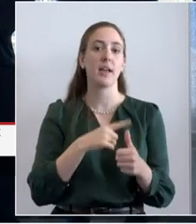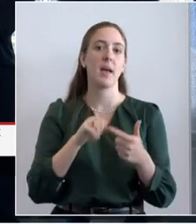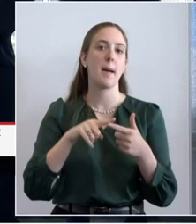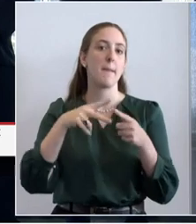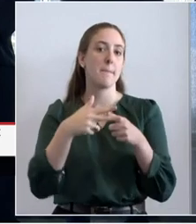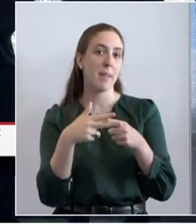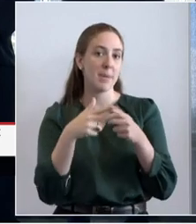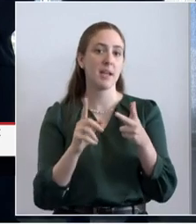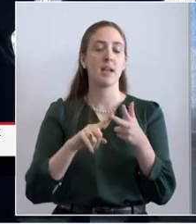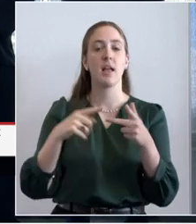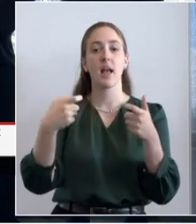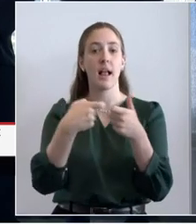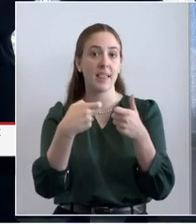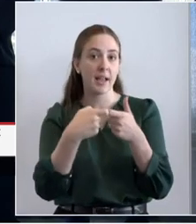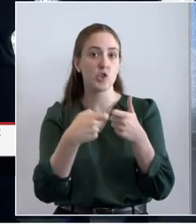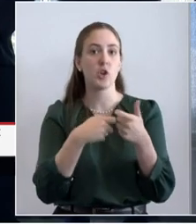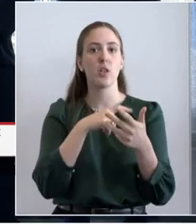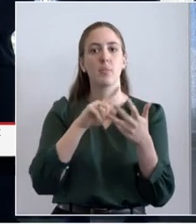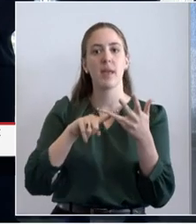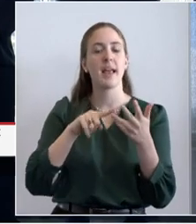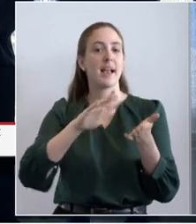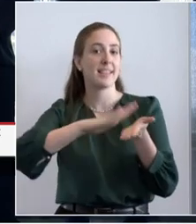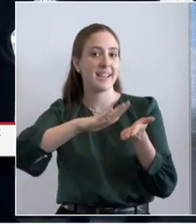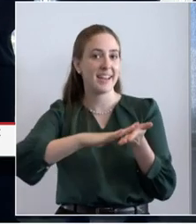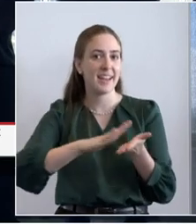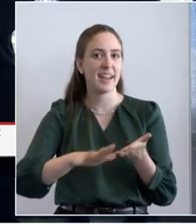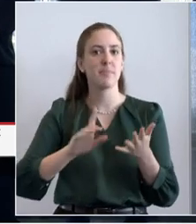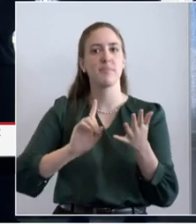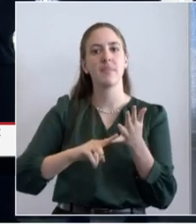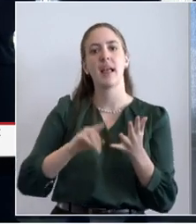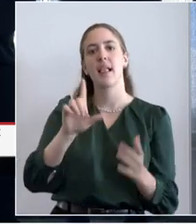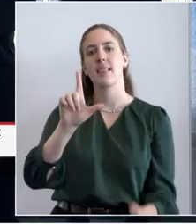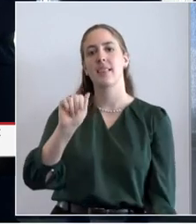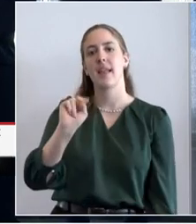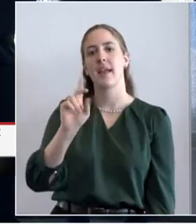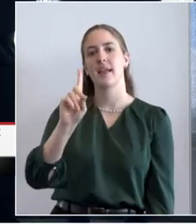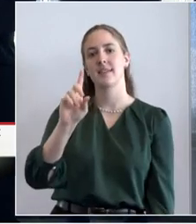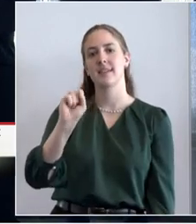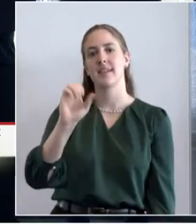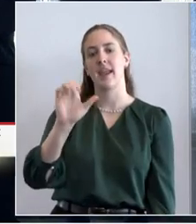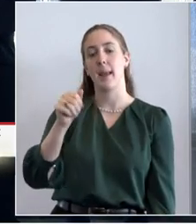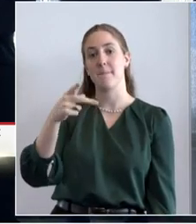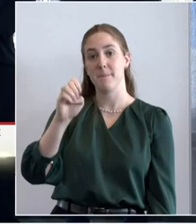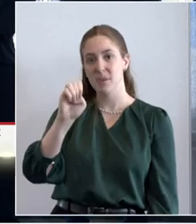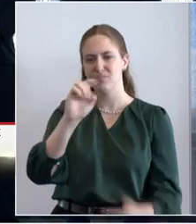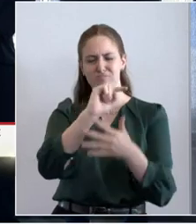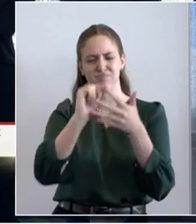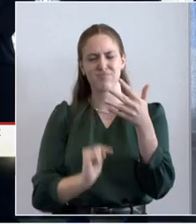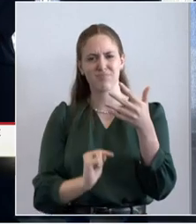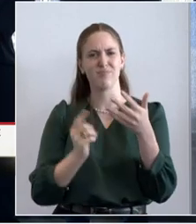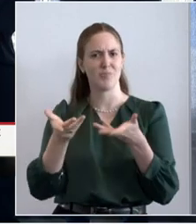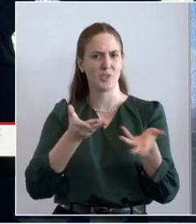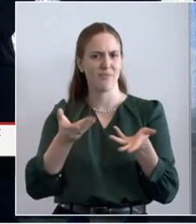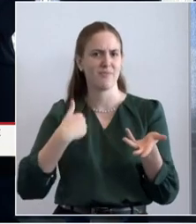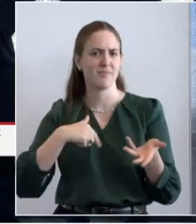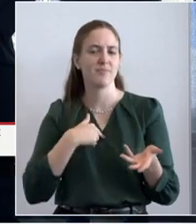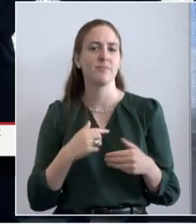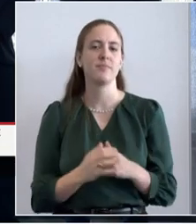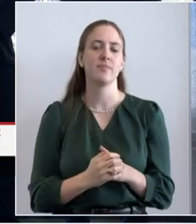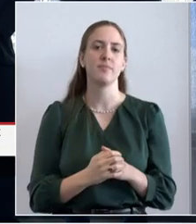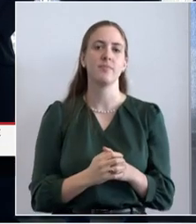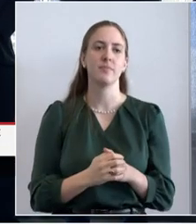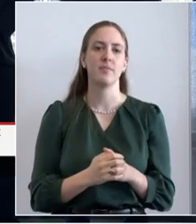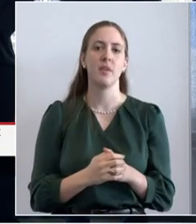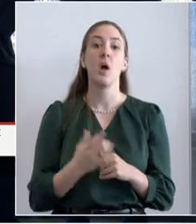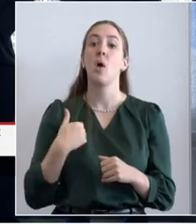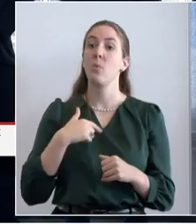electrical, as well as painting and janitorial, and landscaping. All right. Currently, we, as Steve said, we were the first one to come